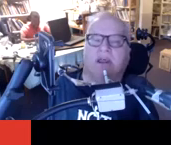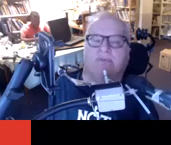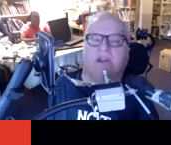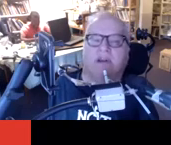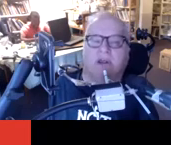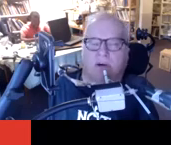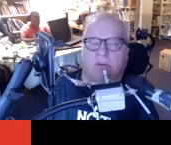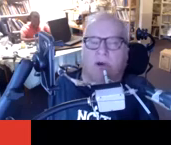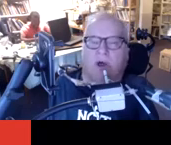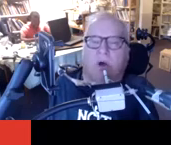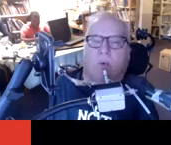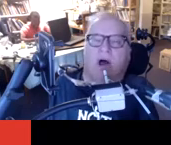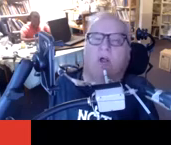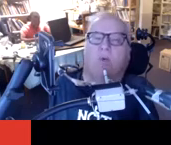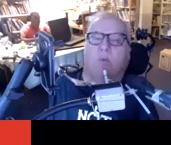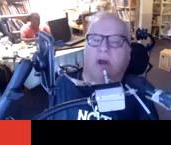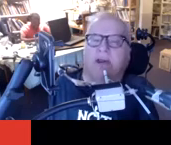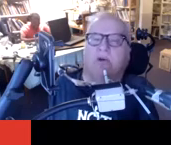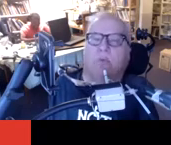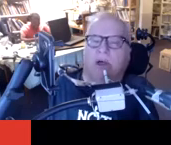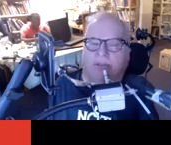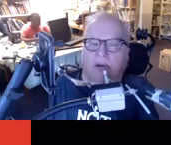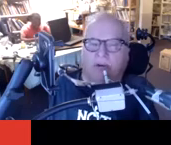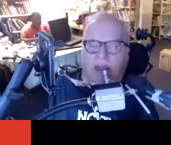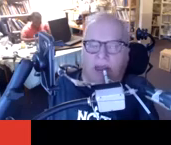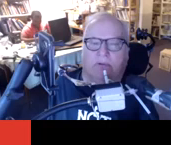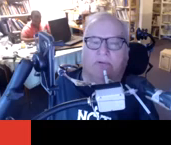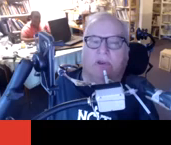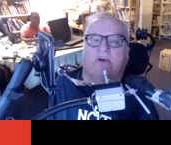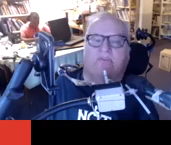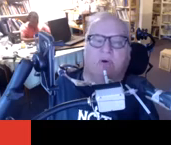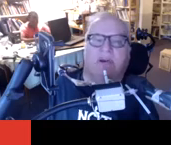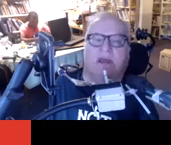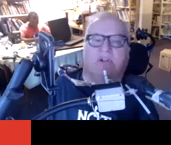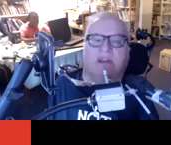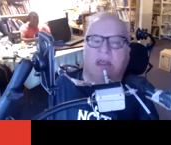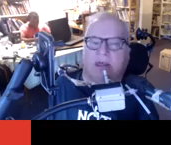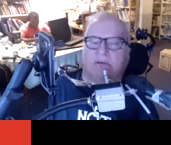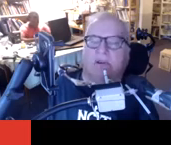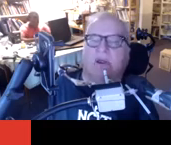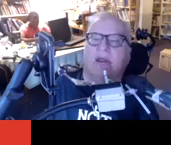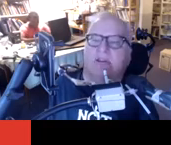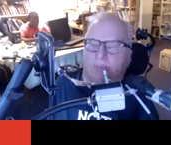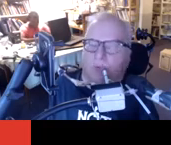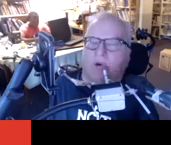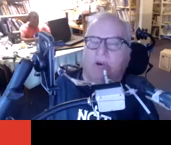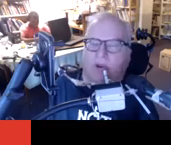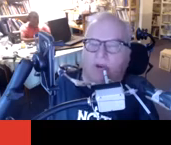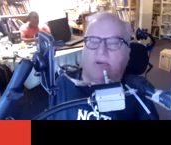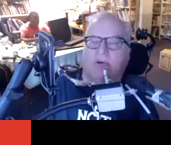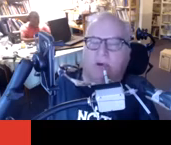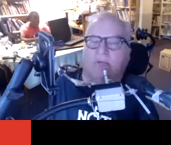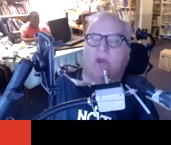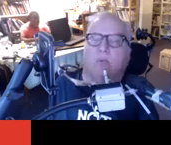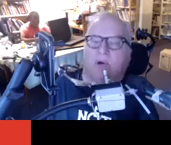voted heavily no, while whiter, wealthier towns voted heavily yes. It's important to